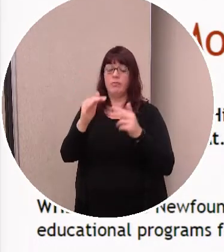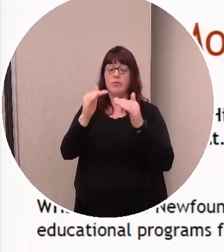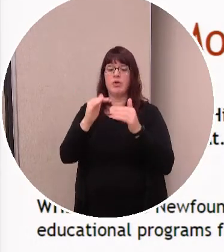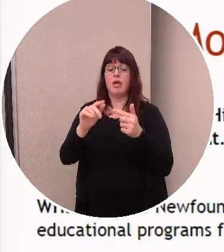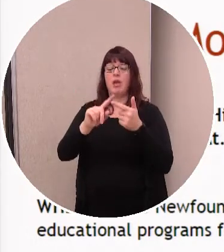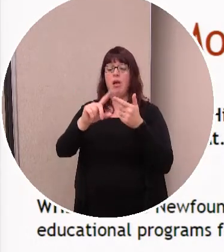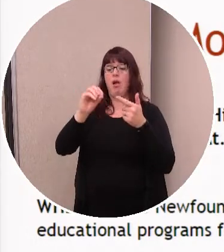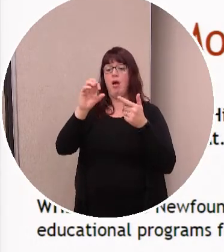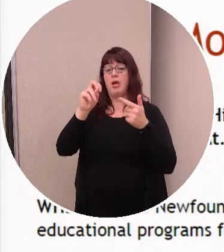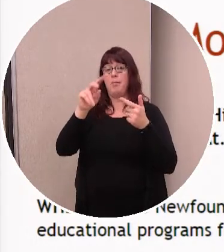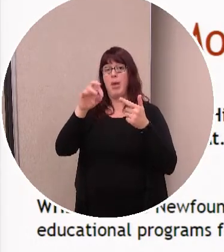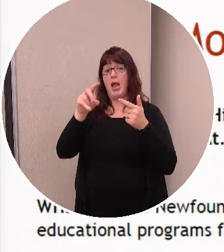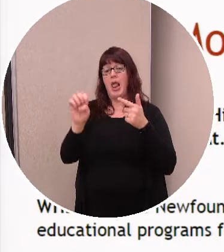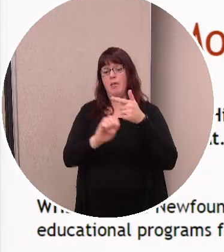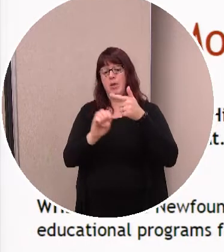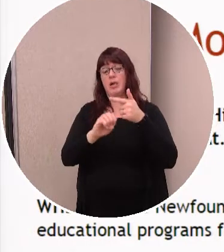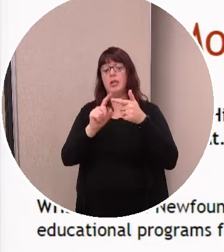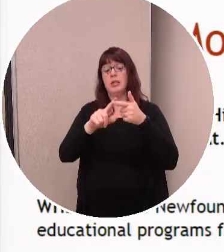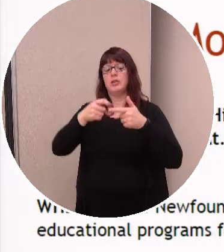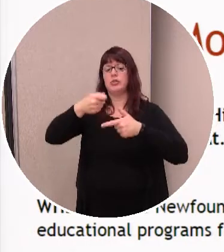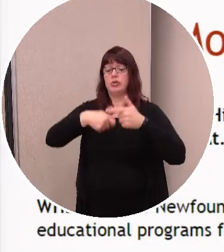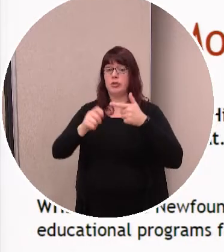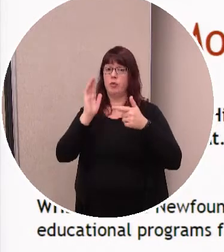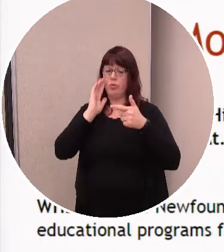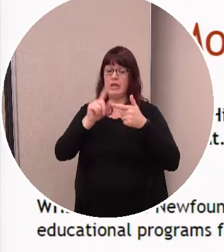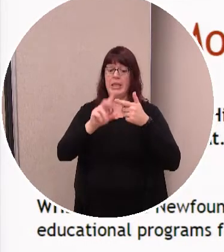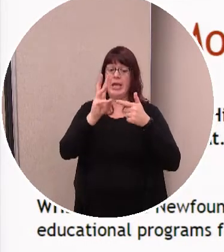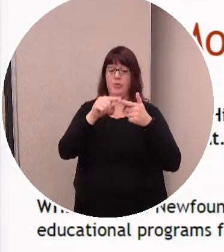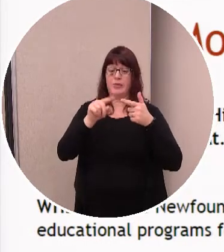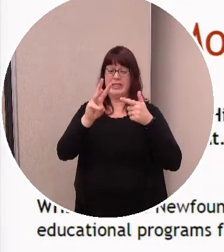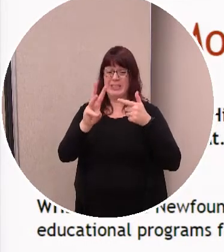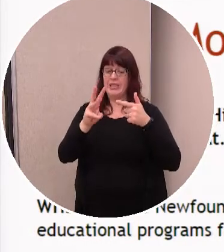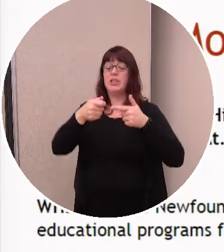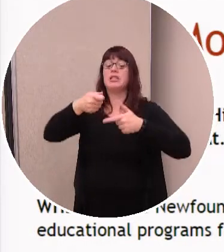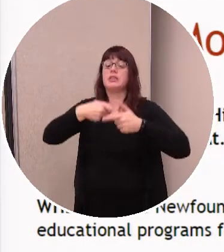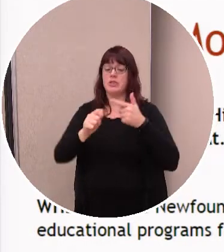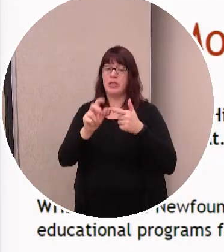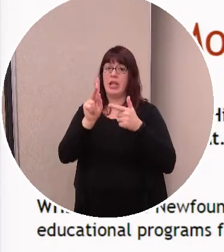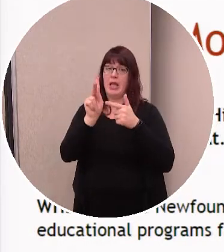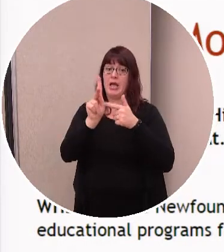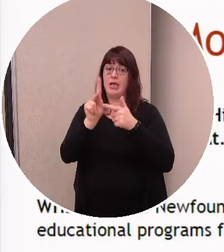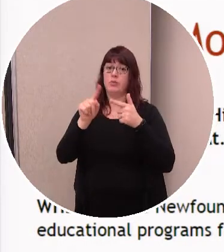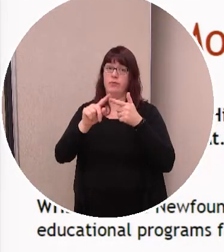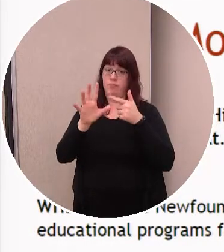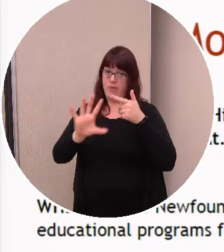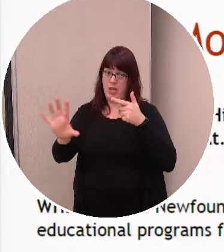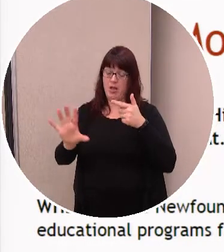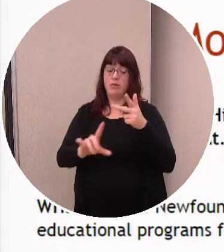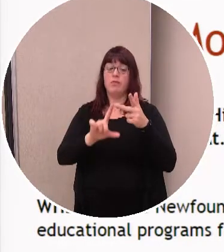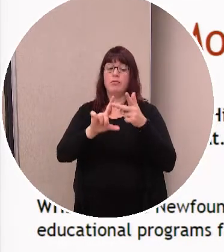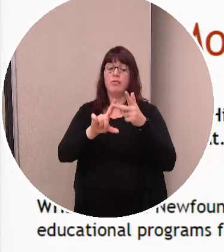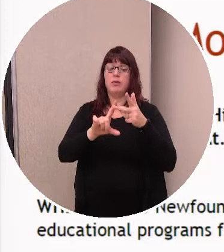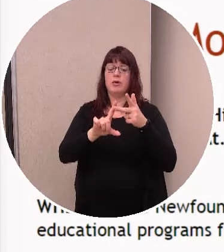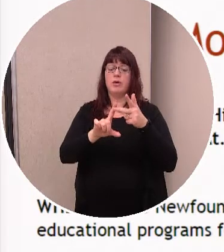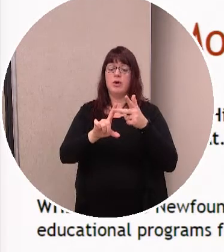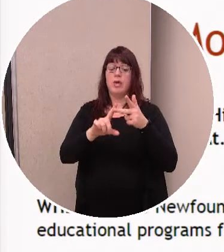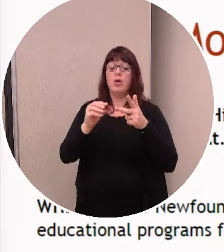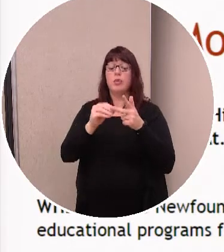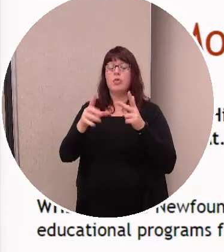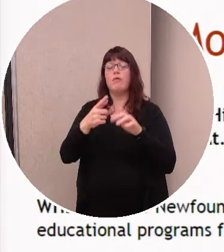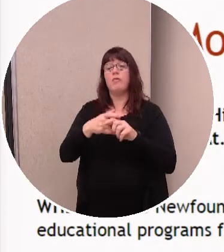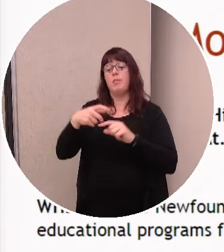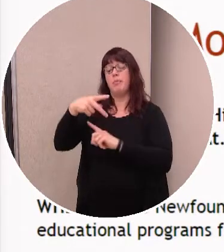Octagon Pond Elementary will be reconfigured from a K to 6 to a K to 5 school. Students from